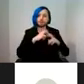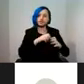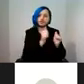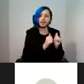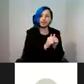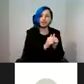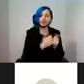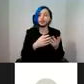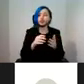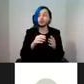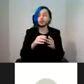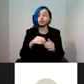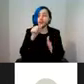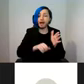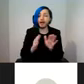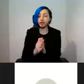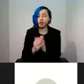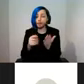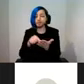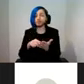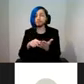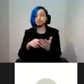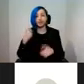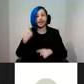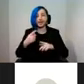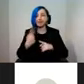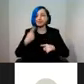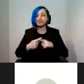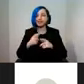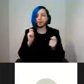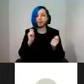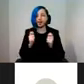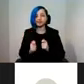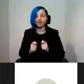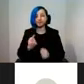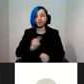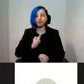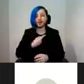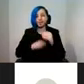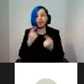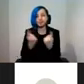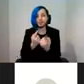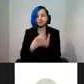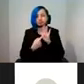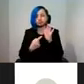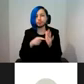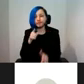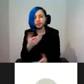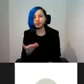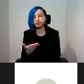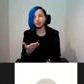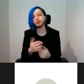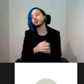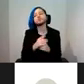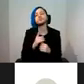it, you customise it, it becomes something that's yours and it automatically becomes an object that is really important to you. And we want to, as a kind of a